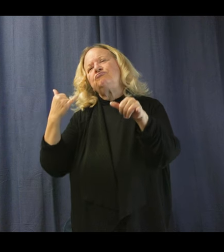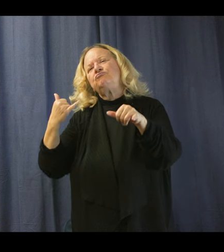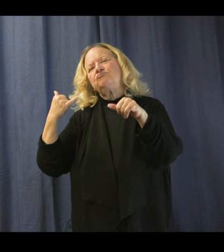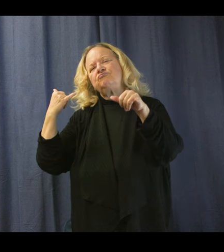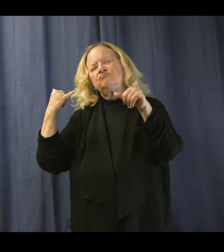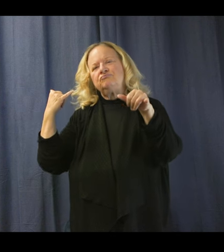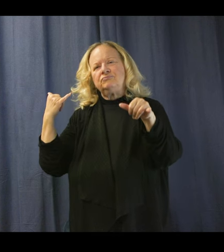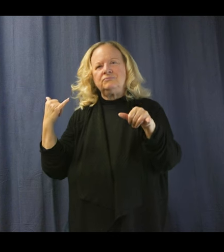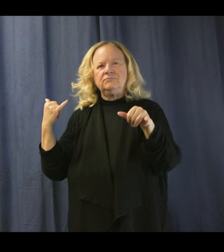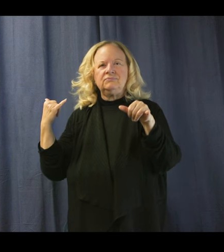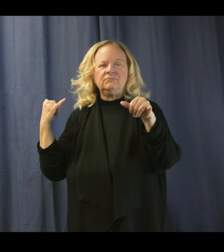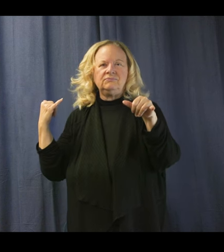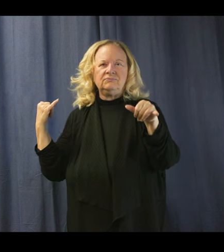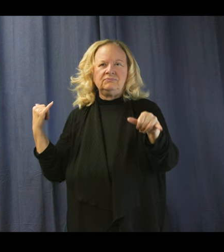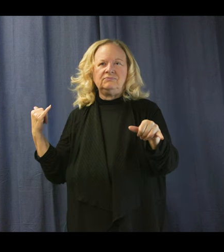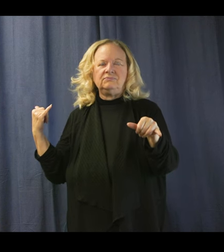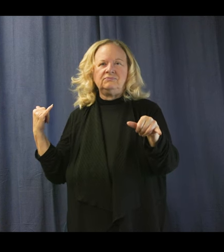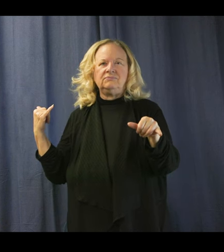Le'olam